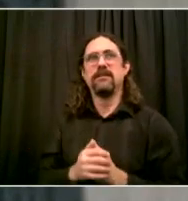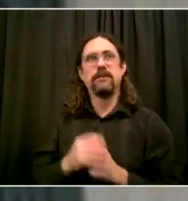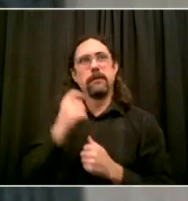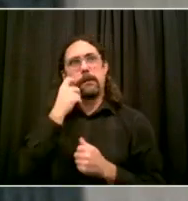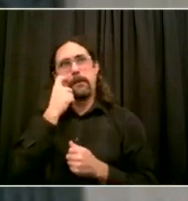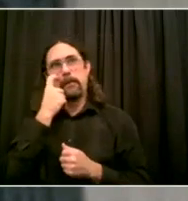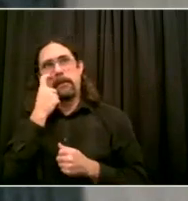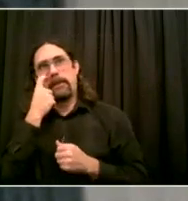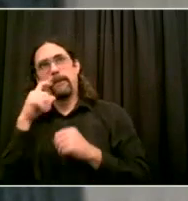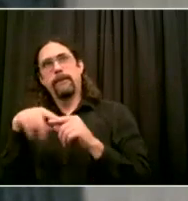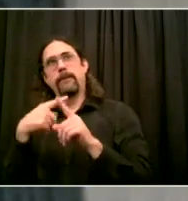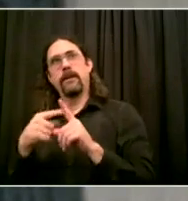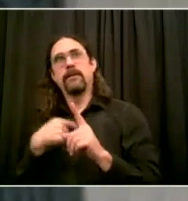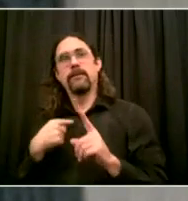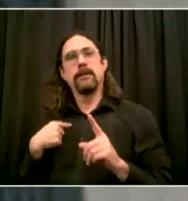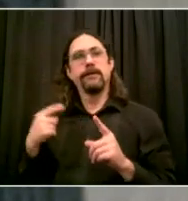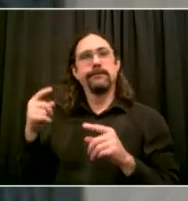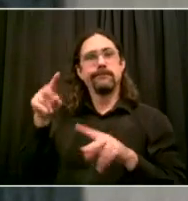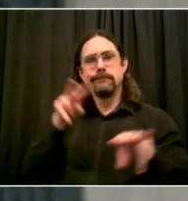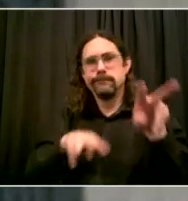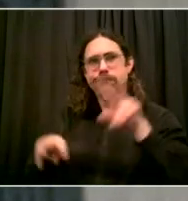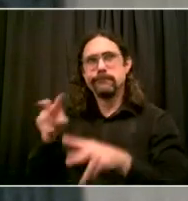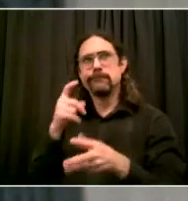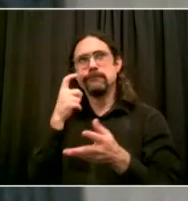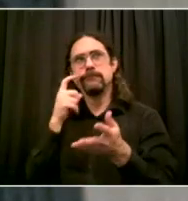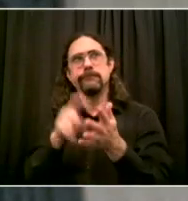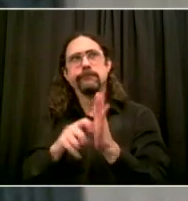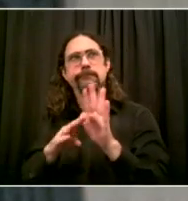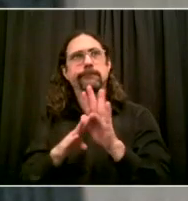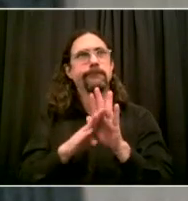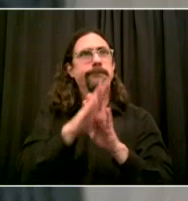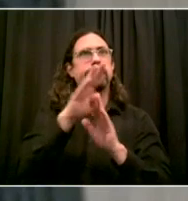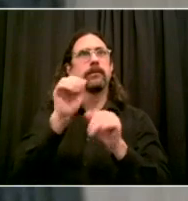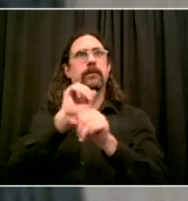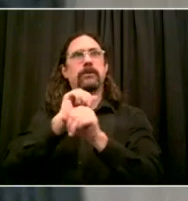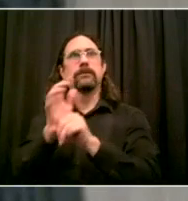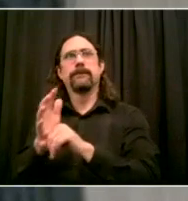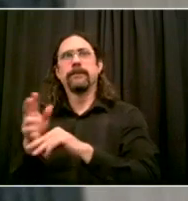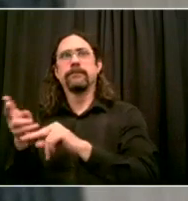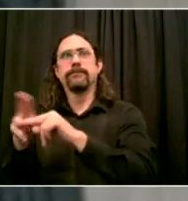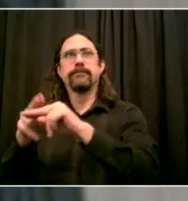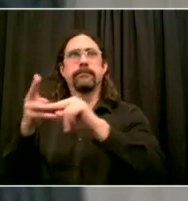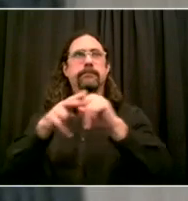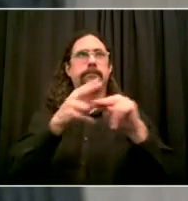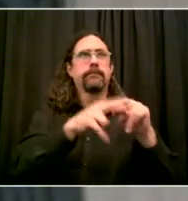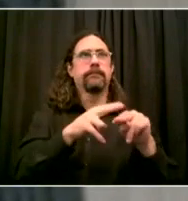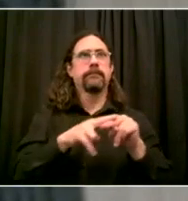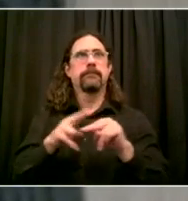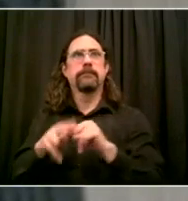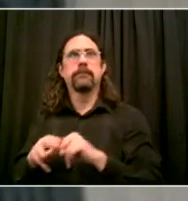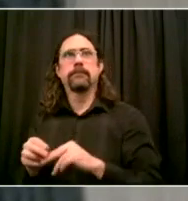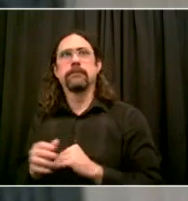it's important to follow this guidance, and particularly to focus